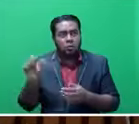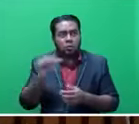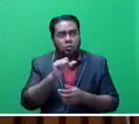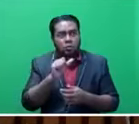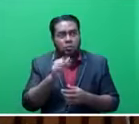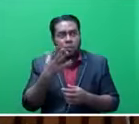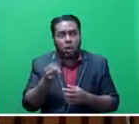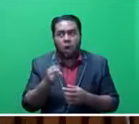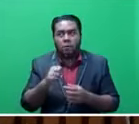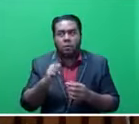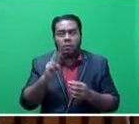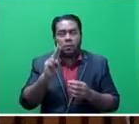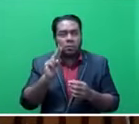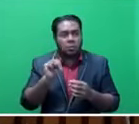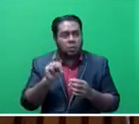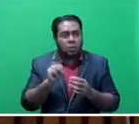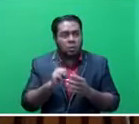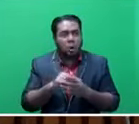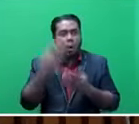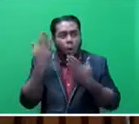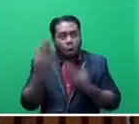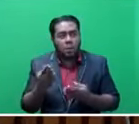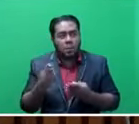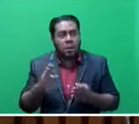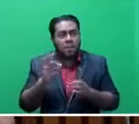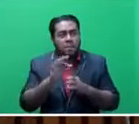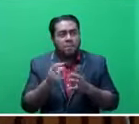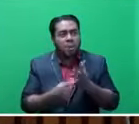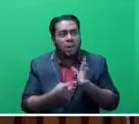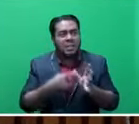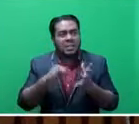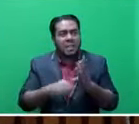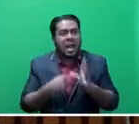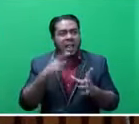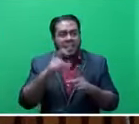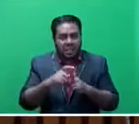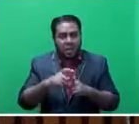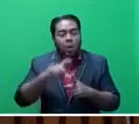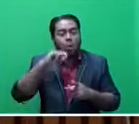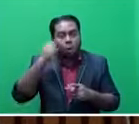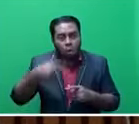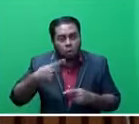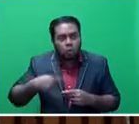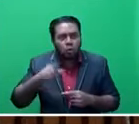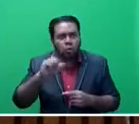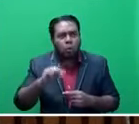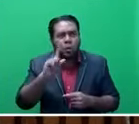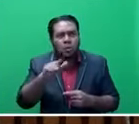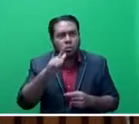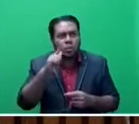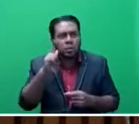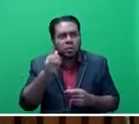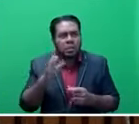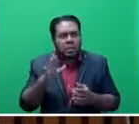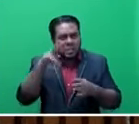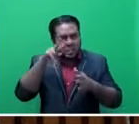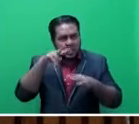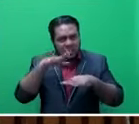neutral background. Honourable Prasad continues to do what he did yesterday. He's still sitting in front